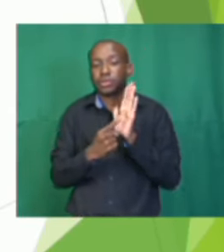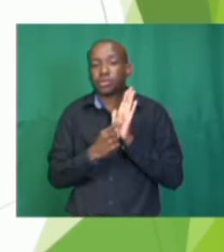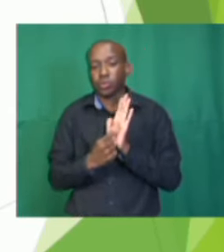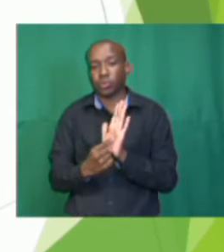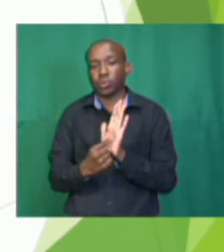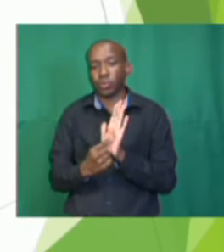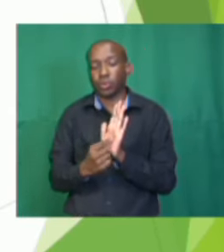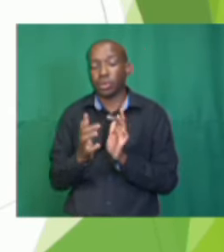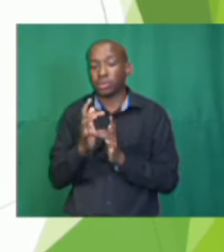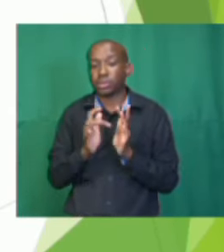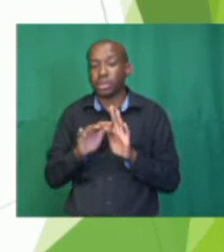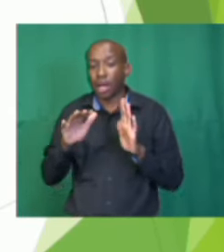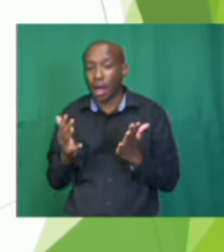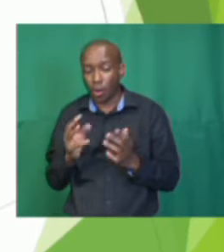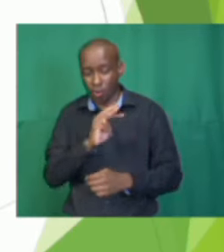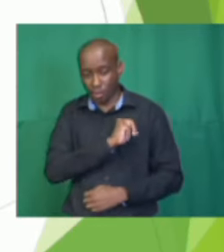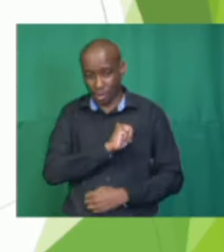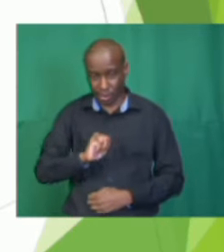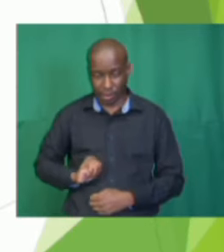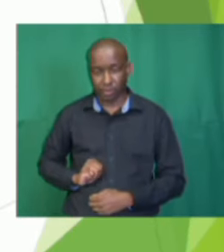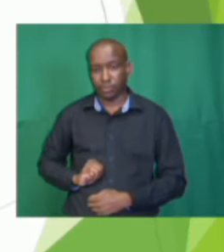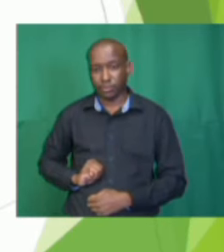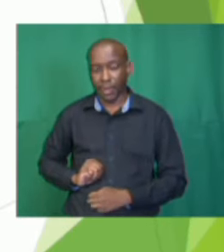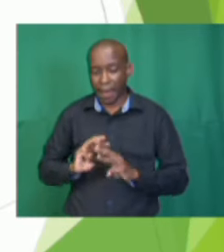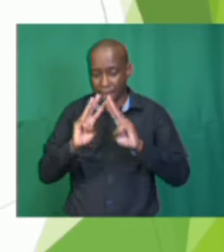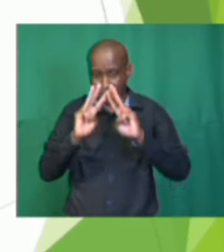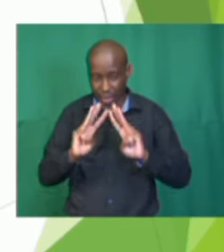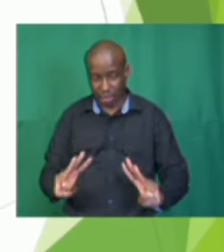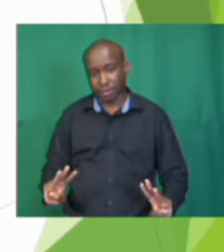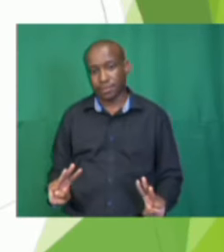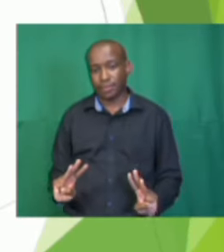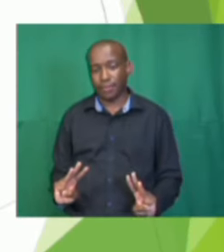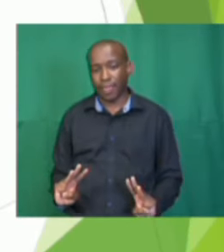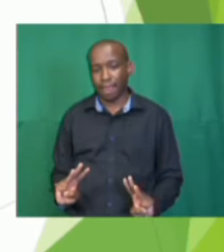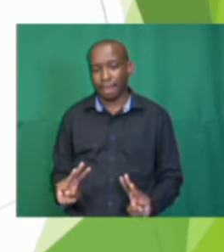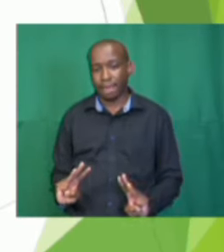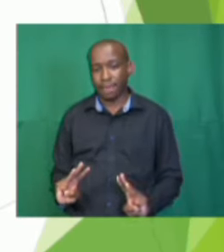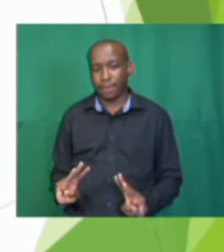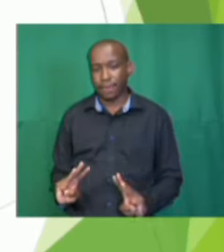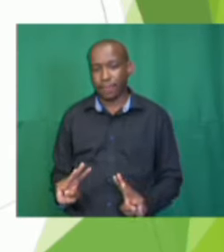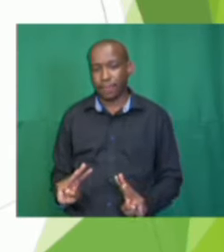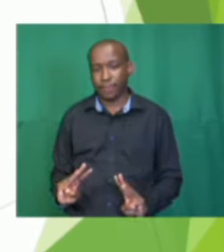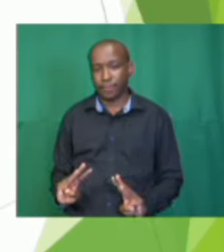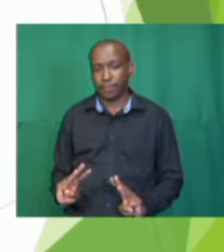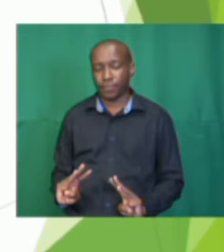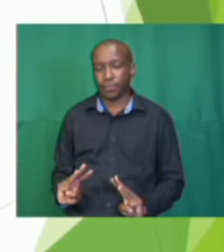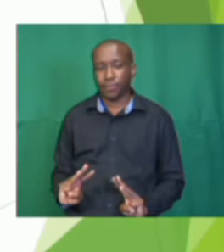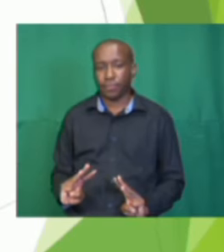that Jesus Christ was the Messiah of peace. Here is Jesus Christ